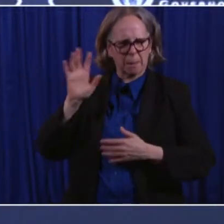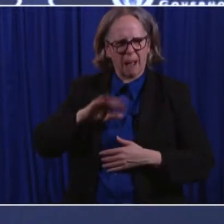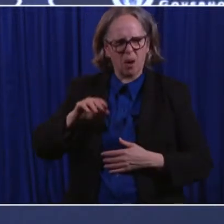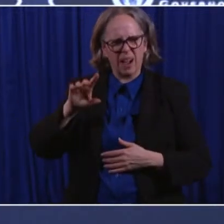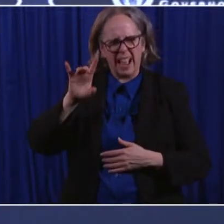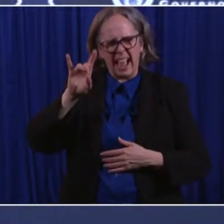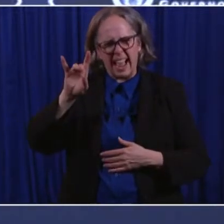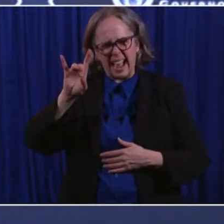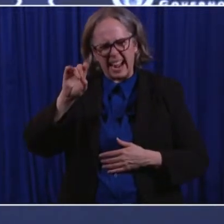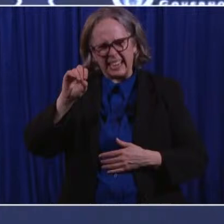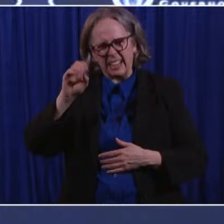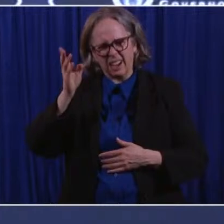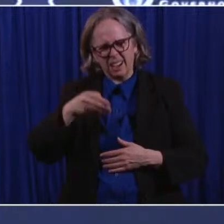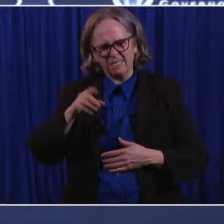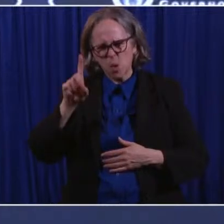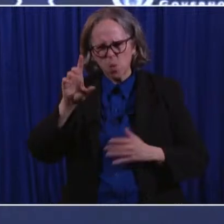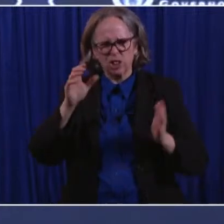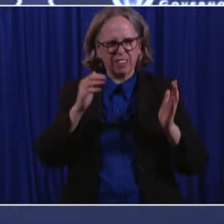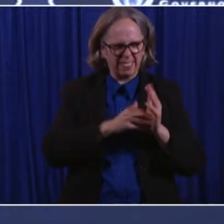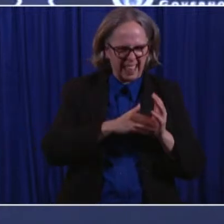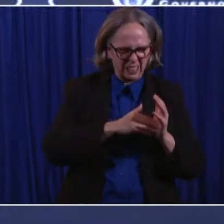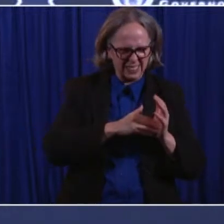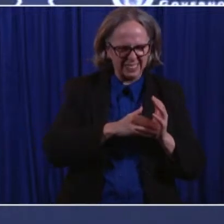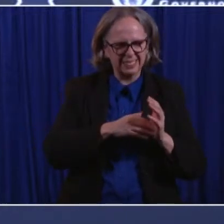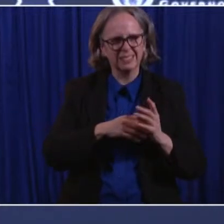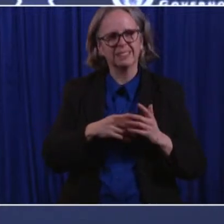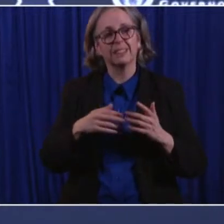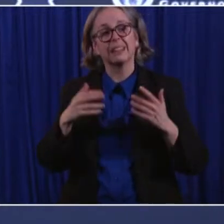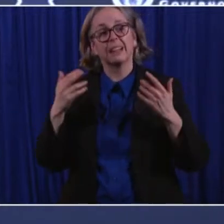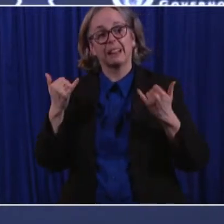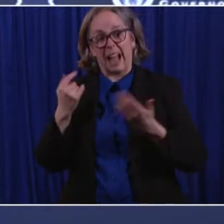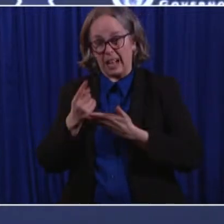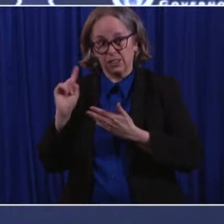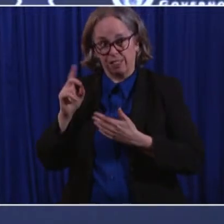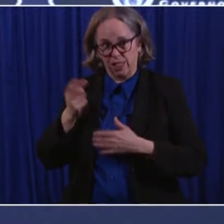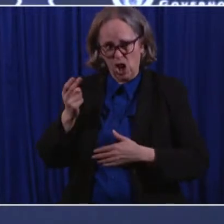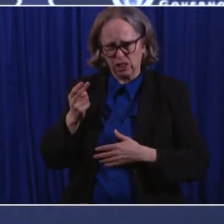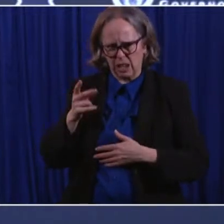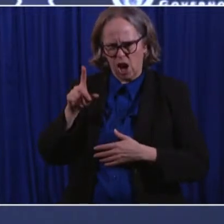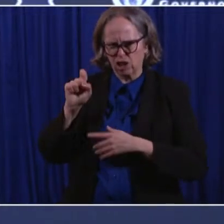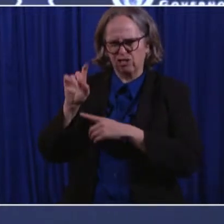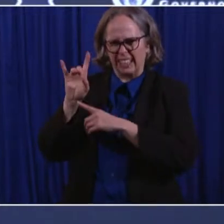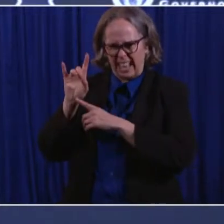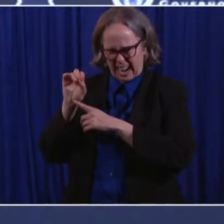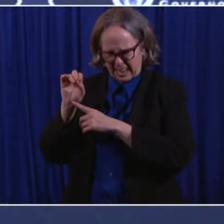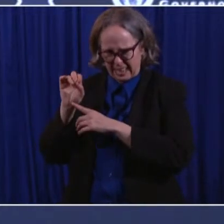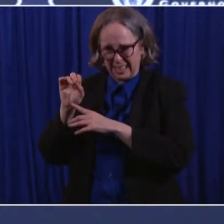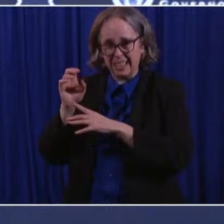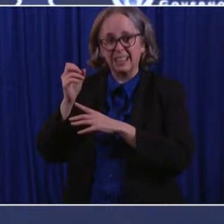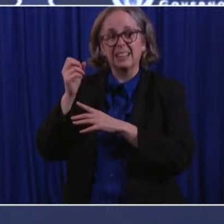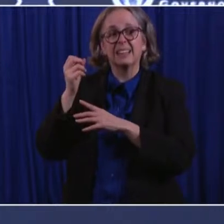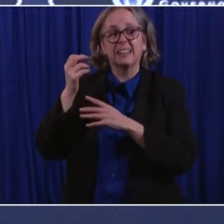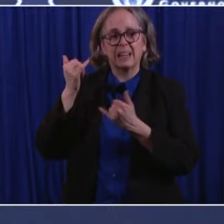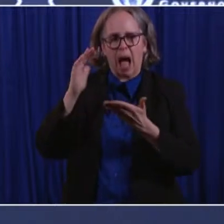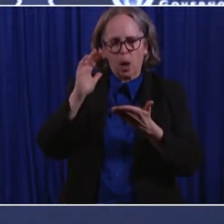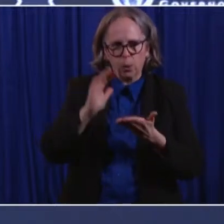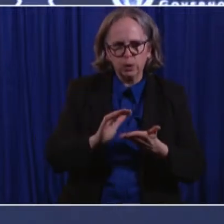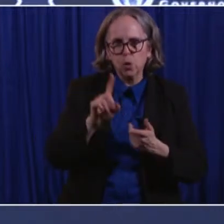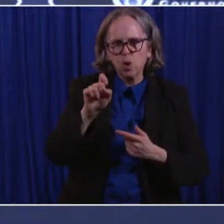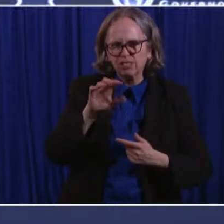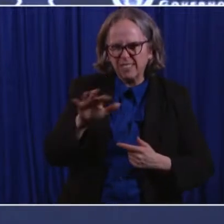state. Last Thursday, we had gone from 180 down to 155.